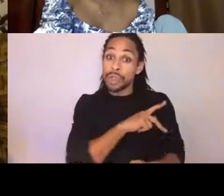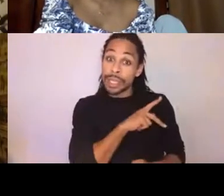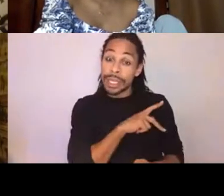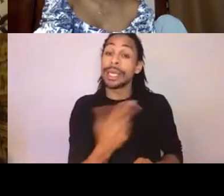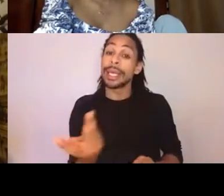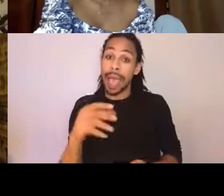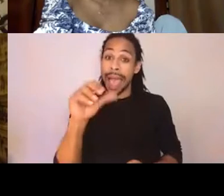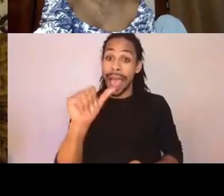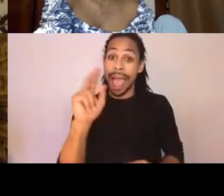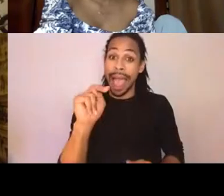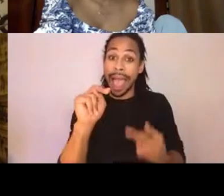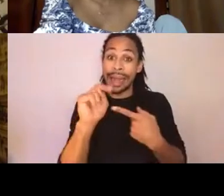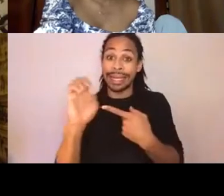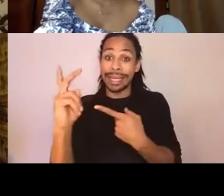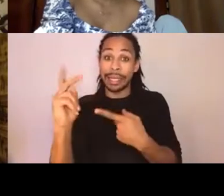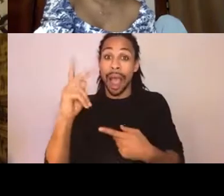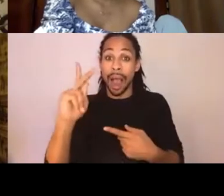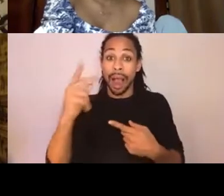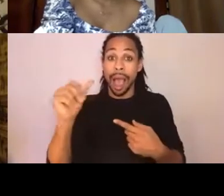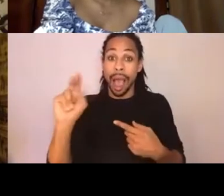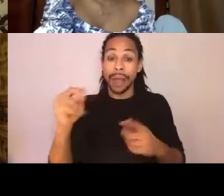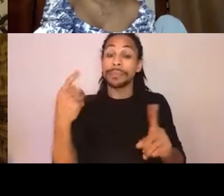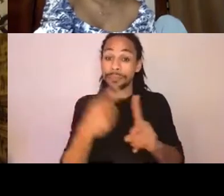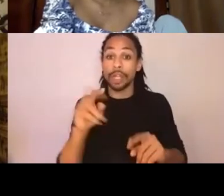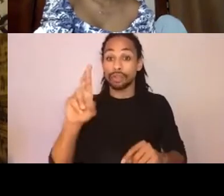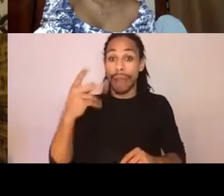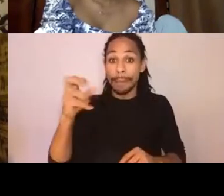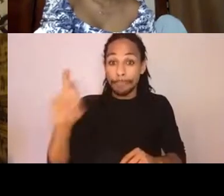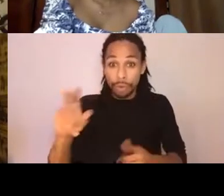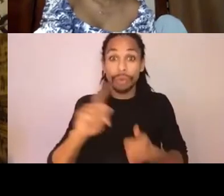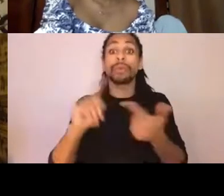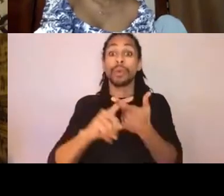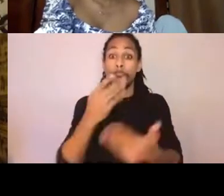Anik Khan is a rapper, musician,